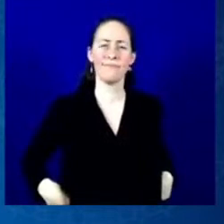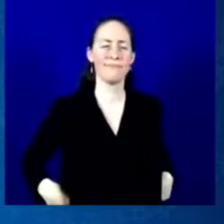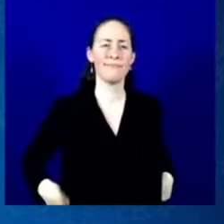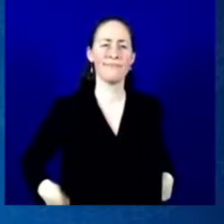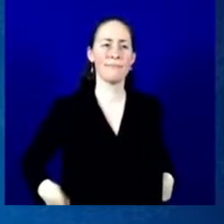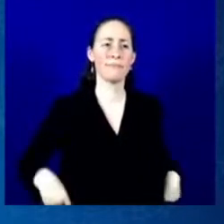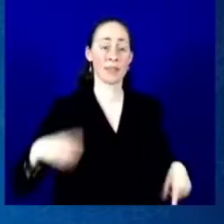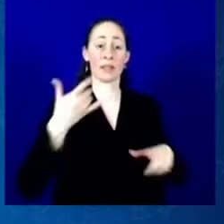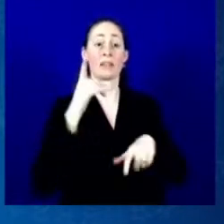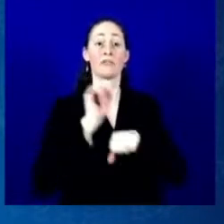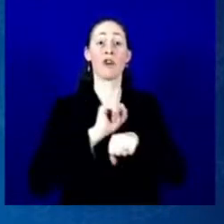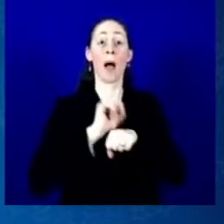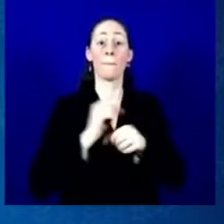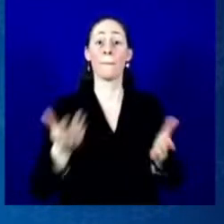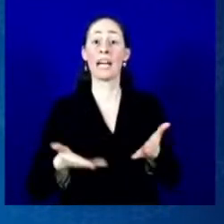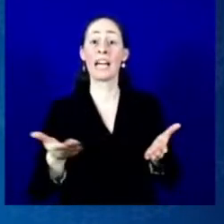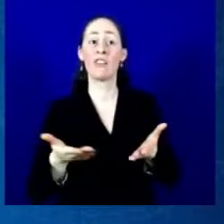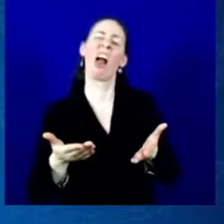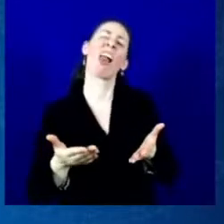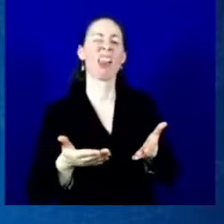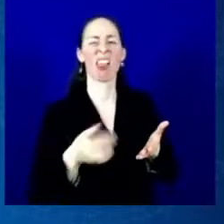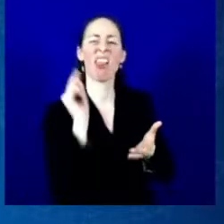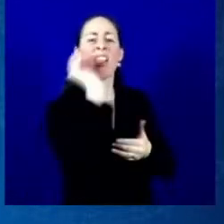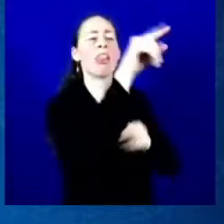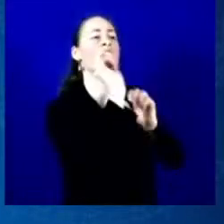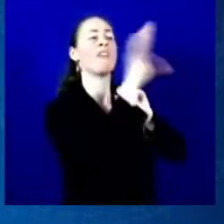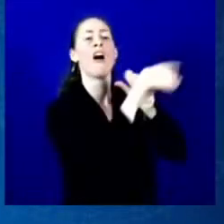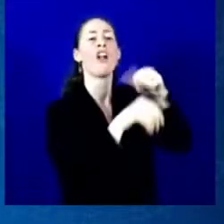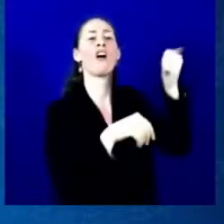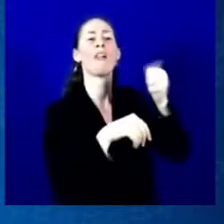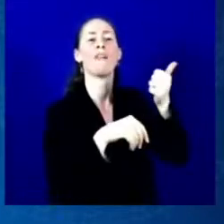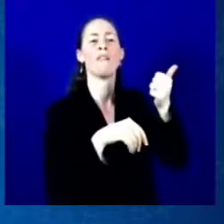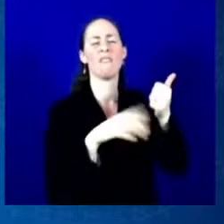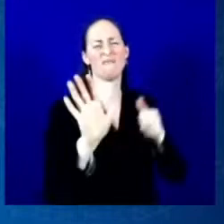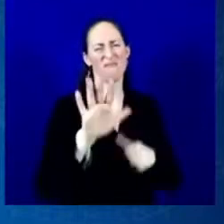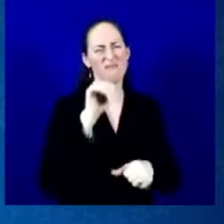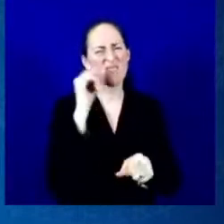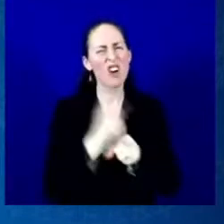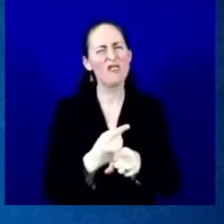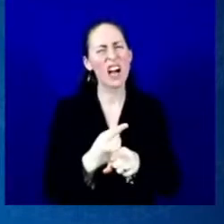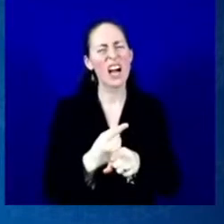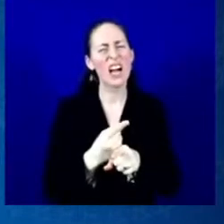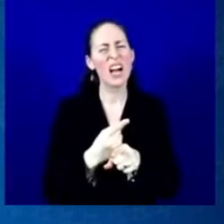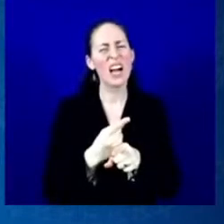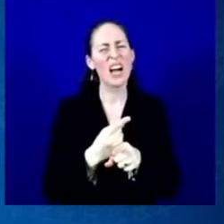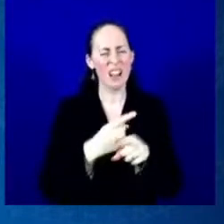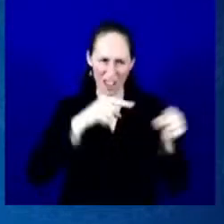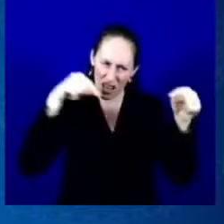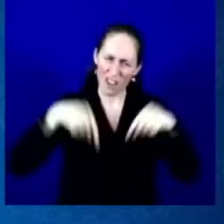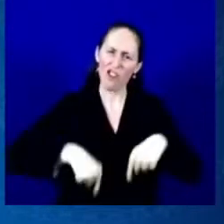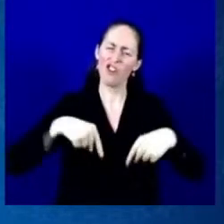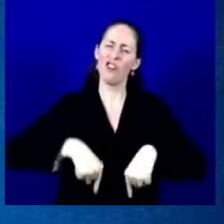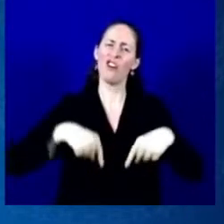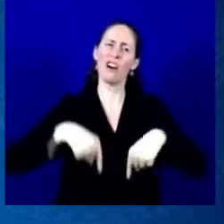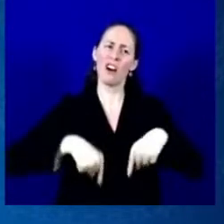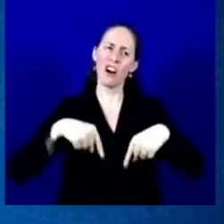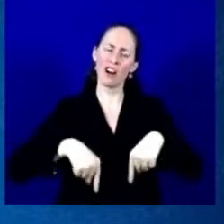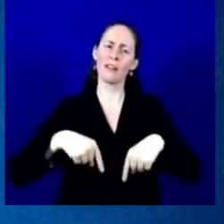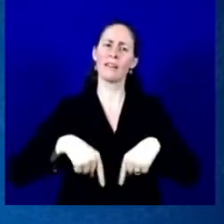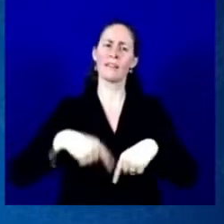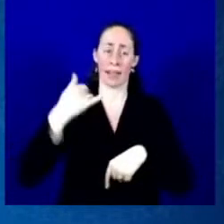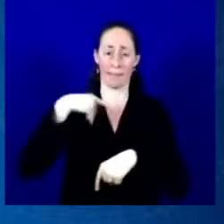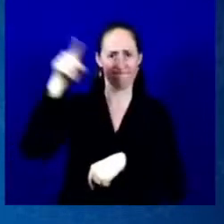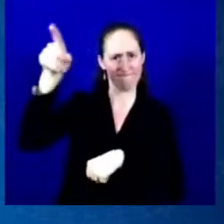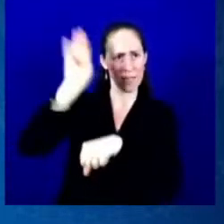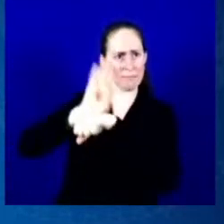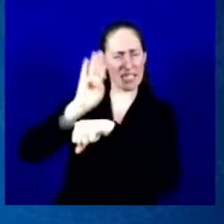overseas. It's not right. We're going to reform corporate taxes so they pay their fair share and help pay for the